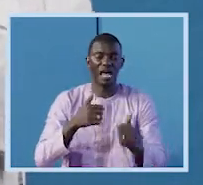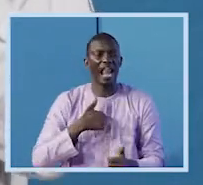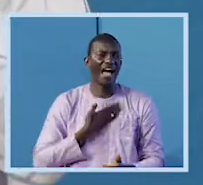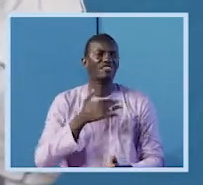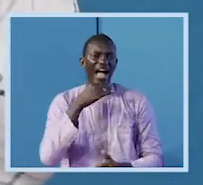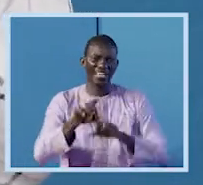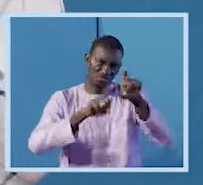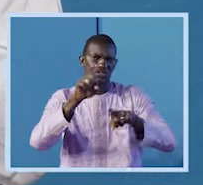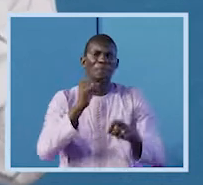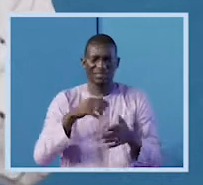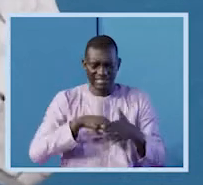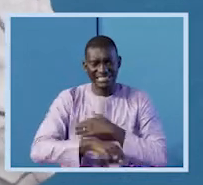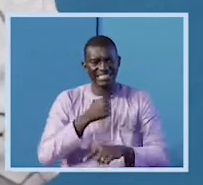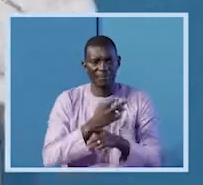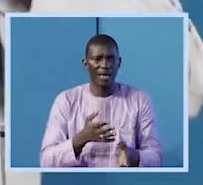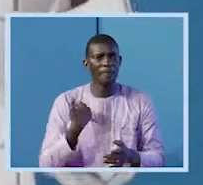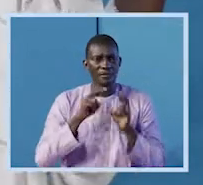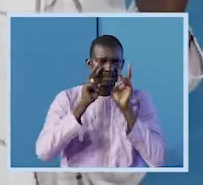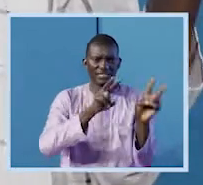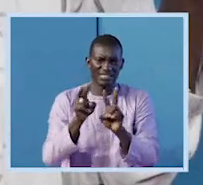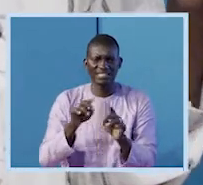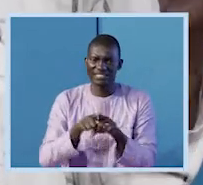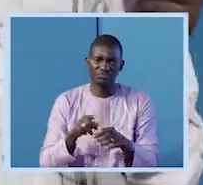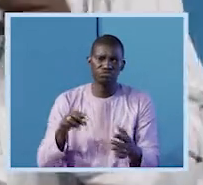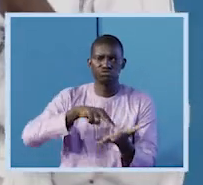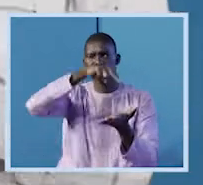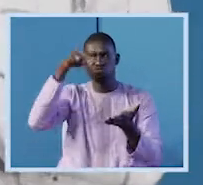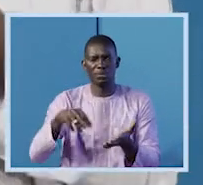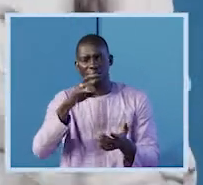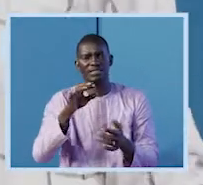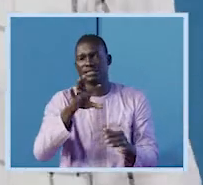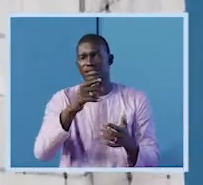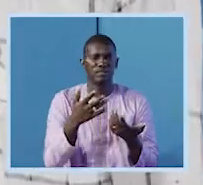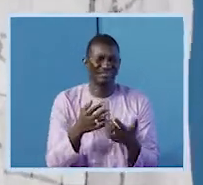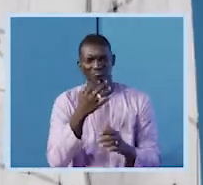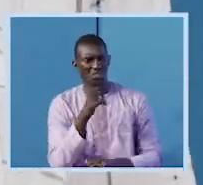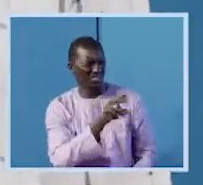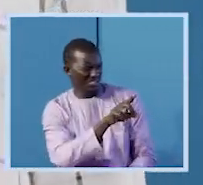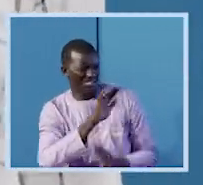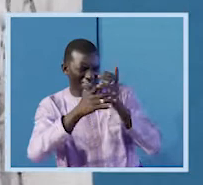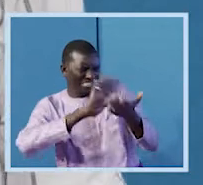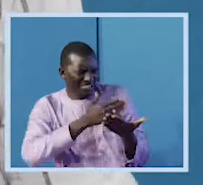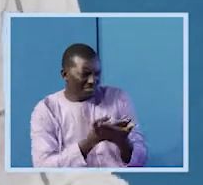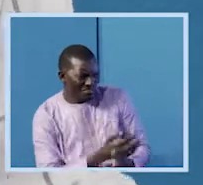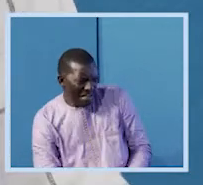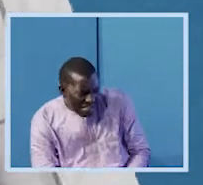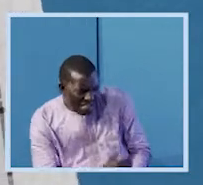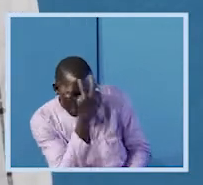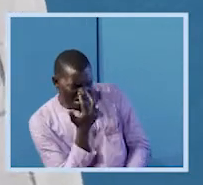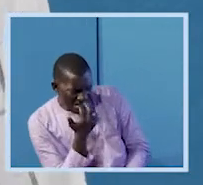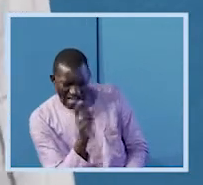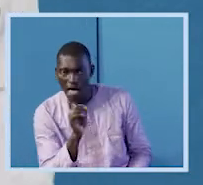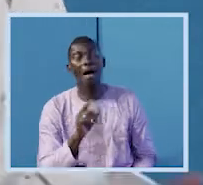in the Gambia here, they just see professions and just jump into conclusion like, this is such odd. It's so odd. This is something that I can't